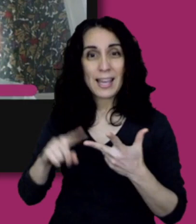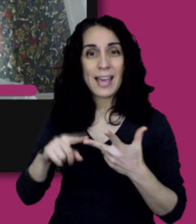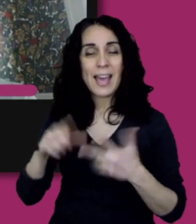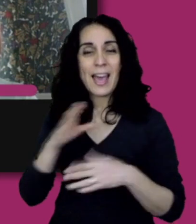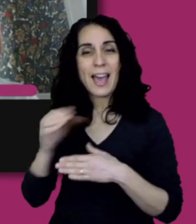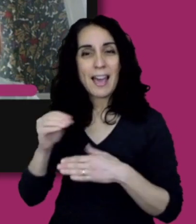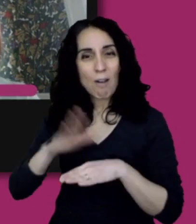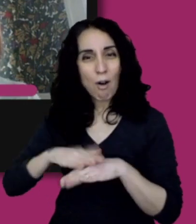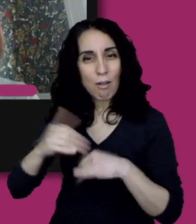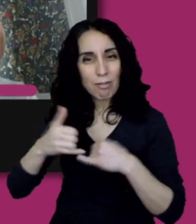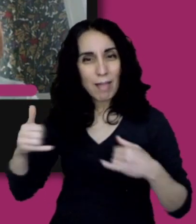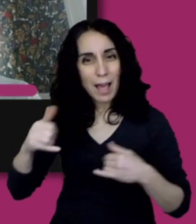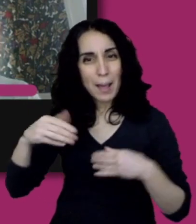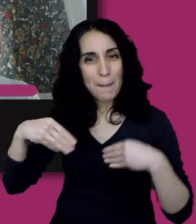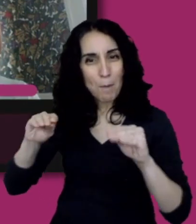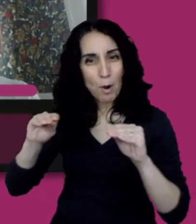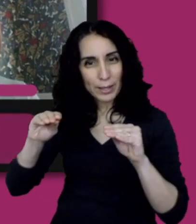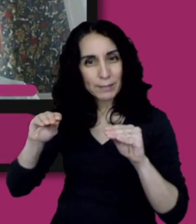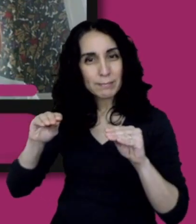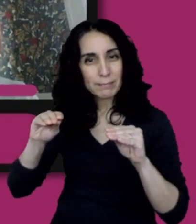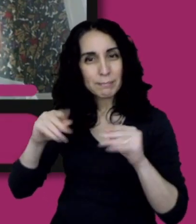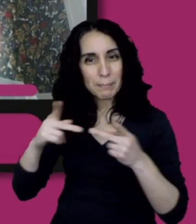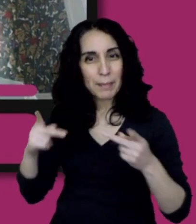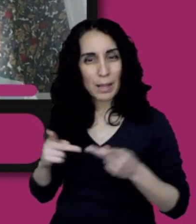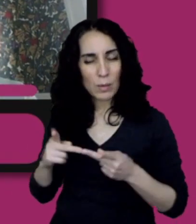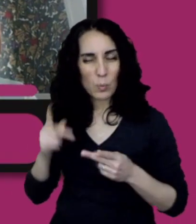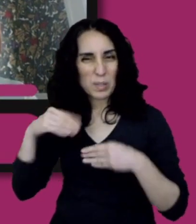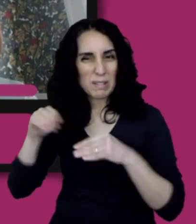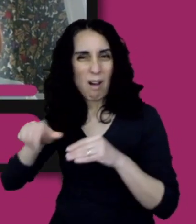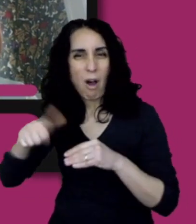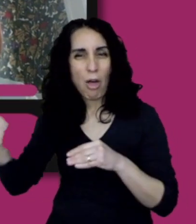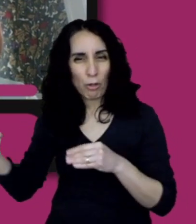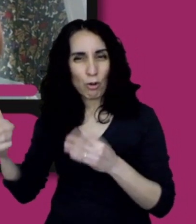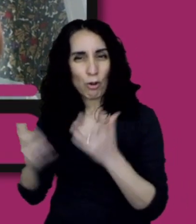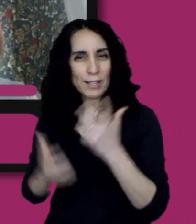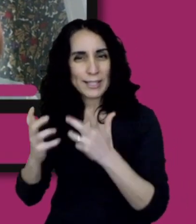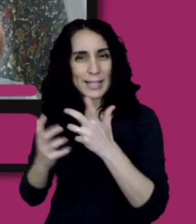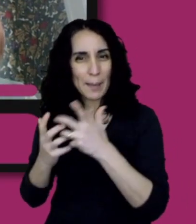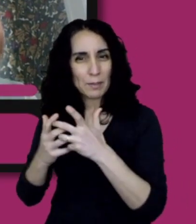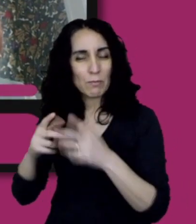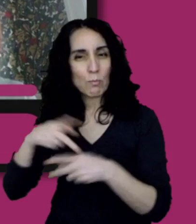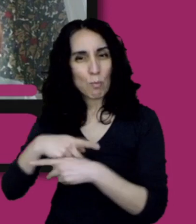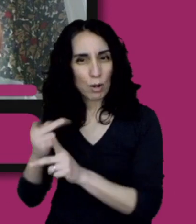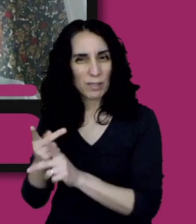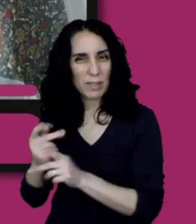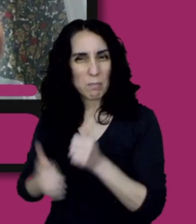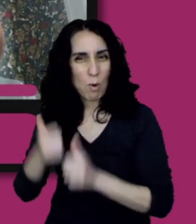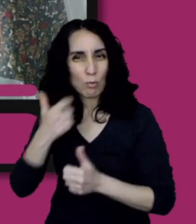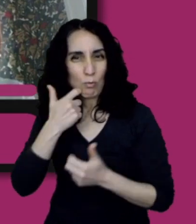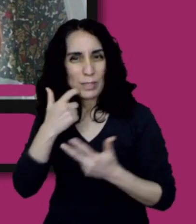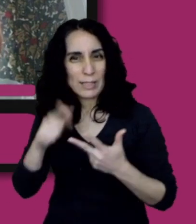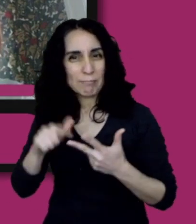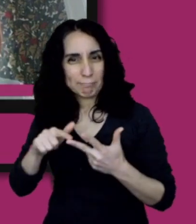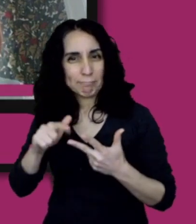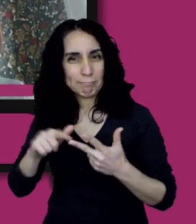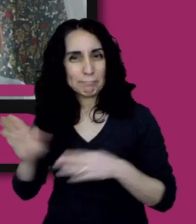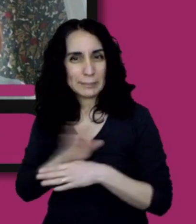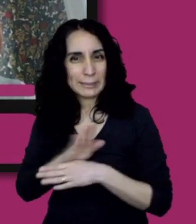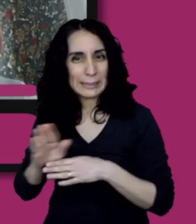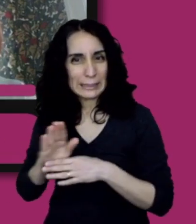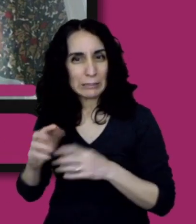have an online marketplace where we sell other adaptive products. And that's the most recent or